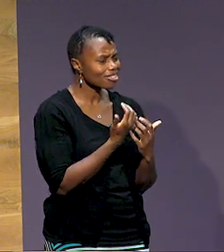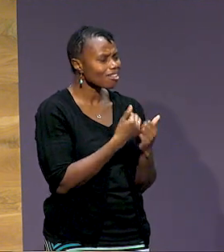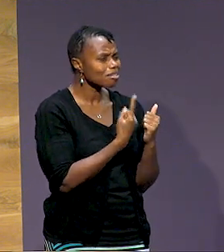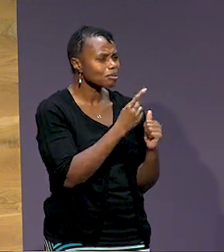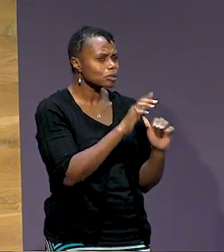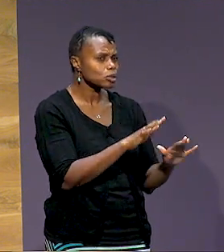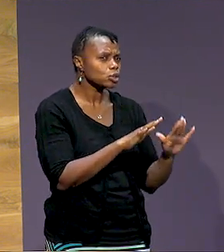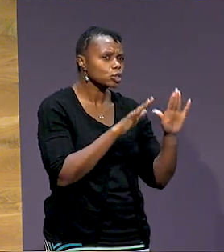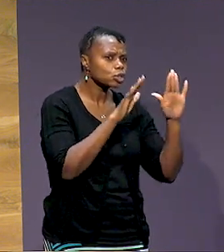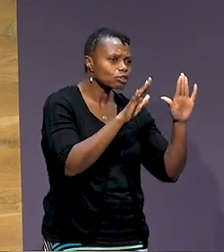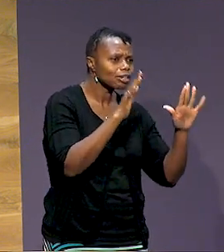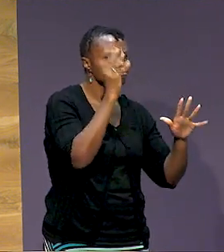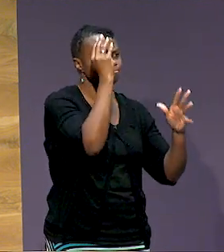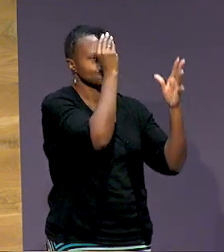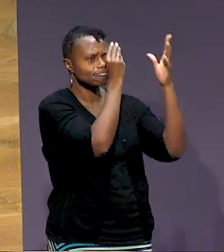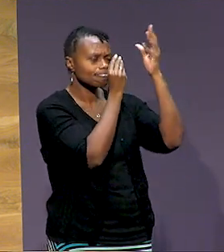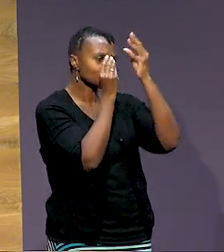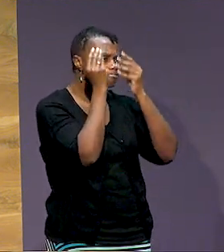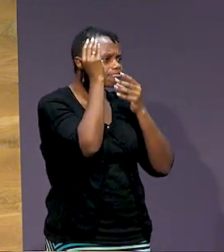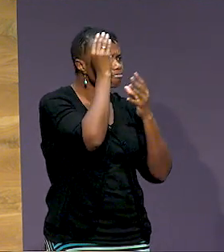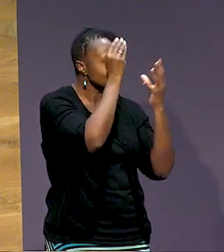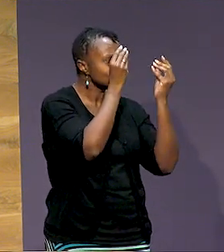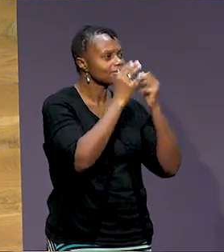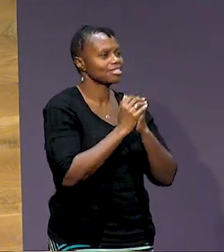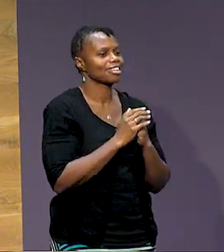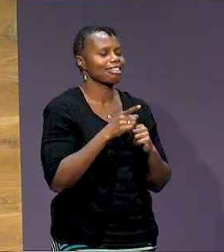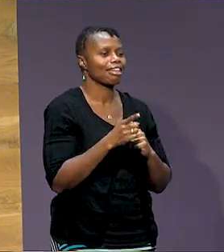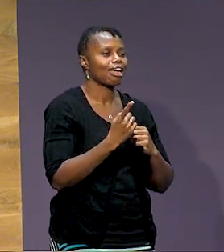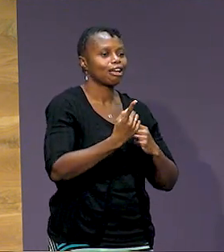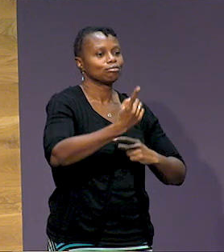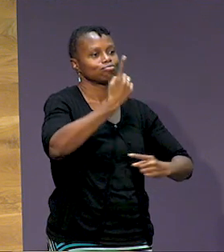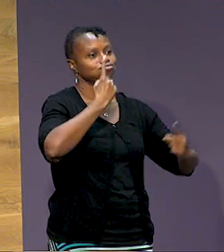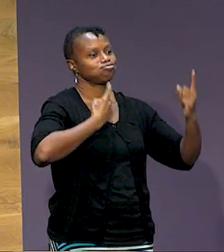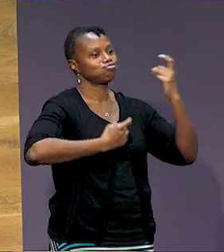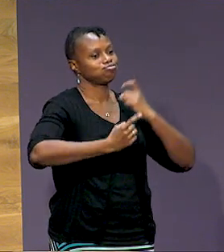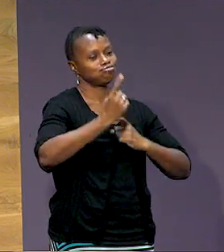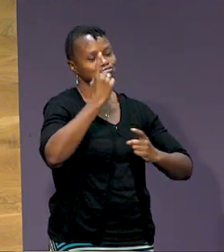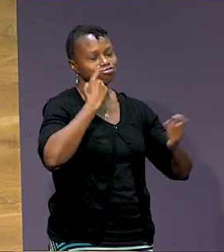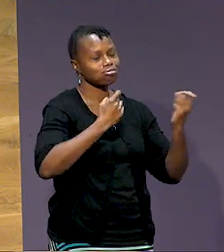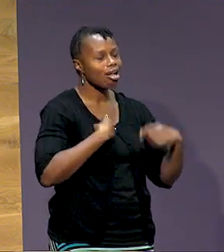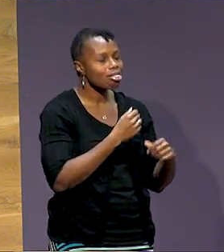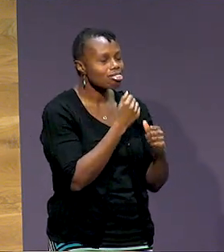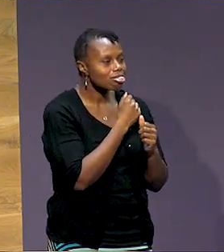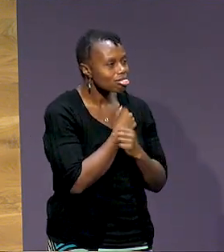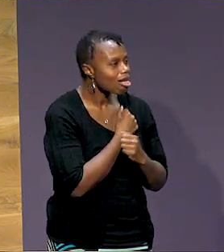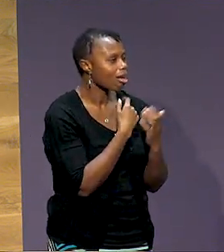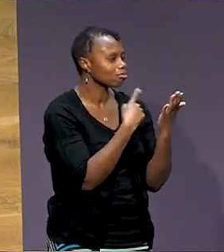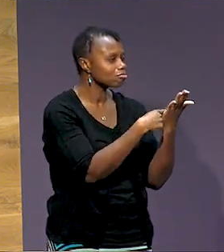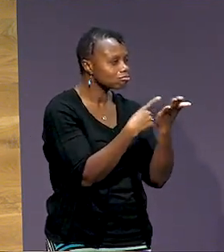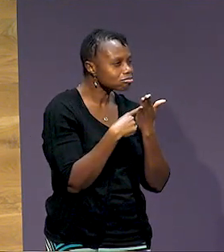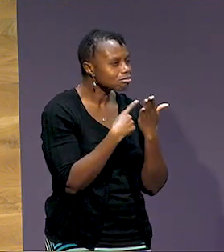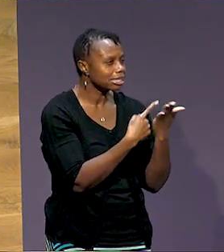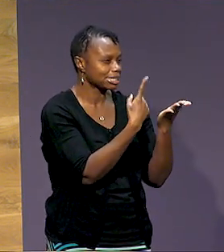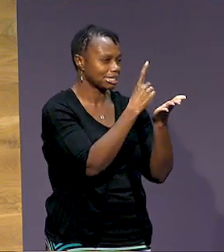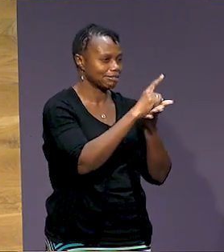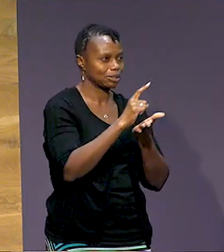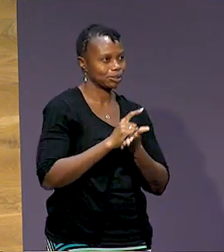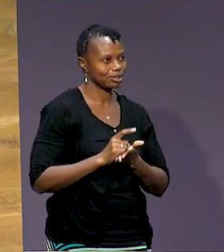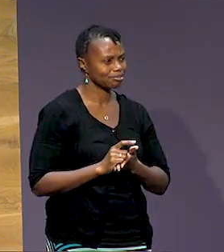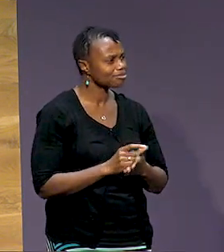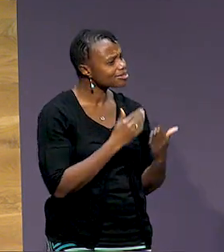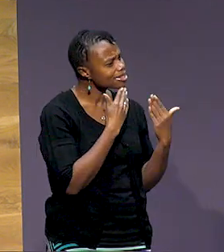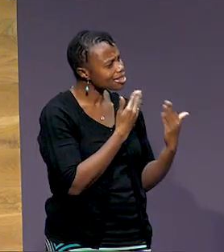great thinkers. They are great at asking questions, and I really love our discussions we have every week. Great.